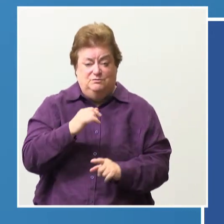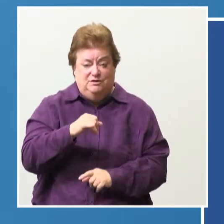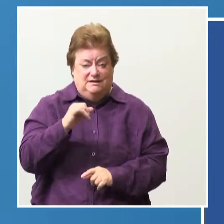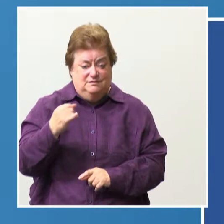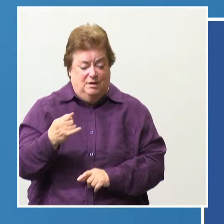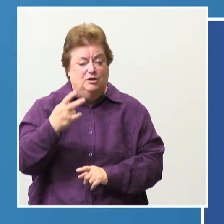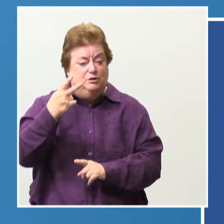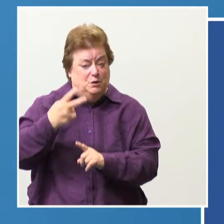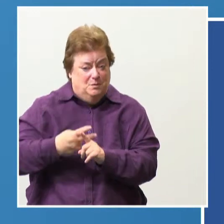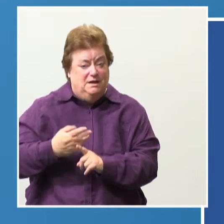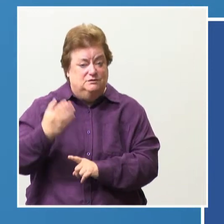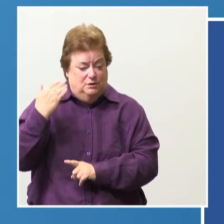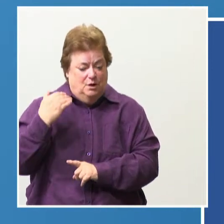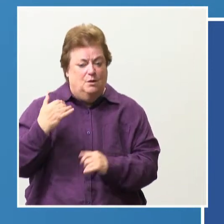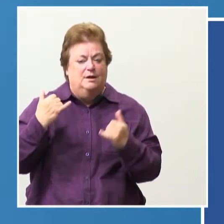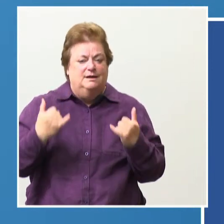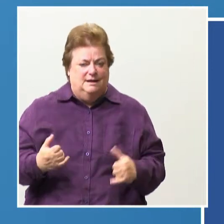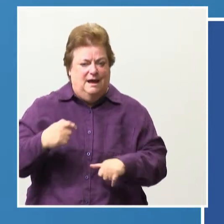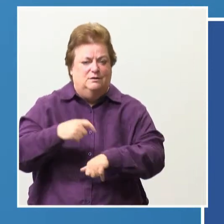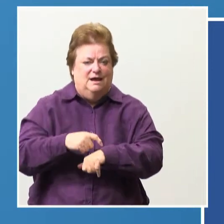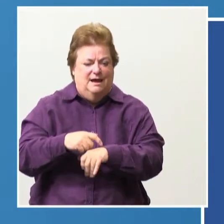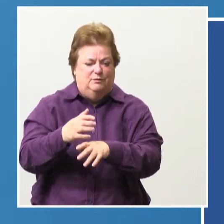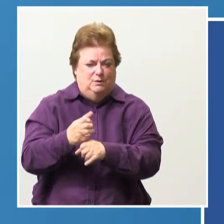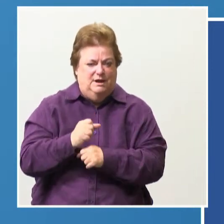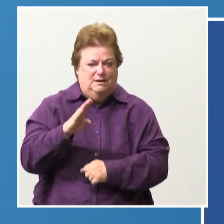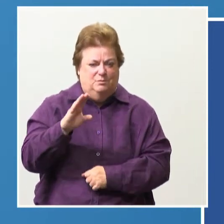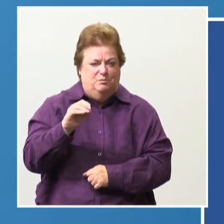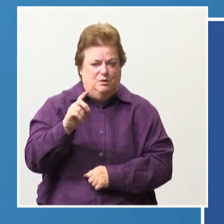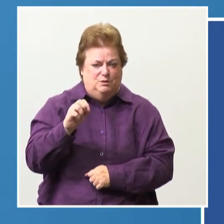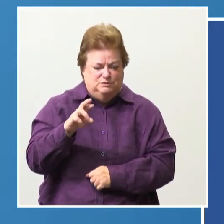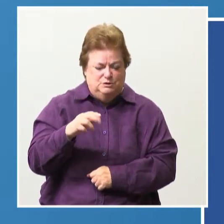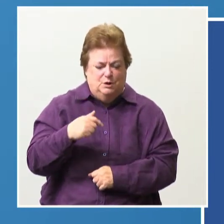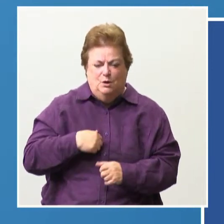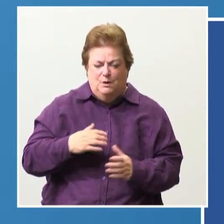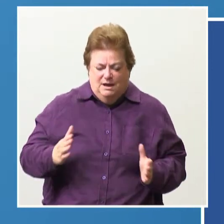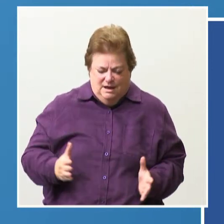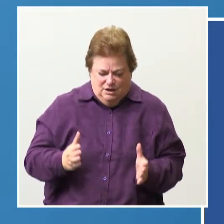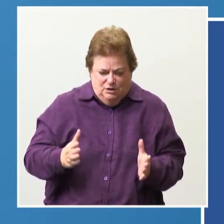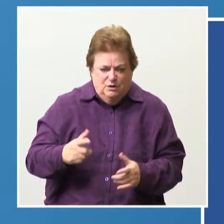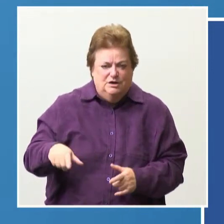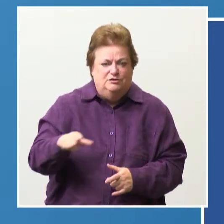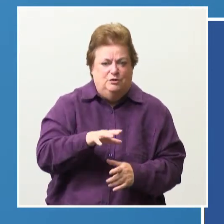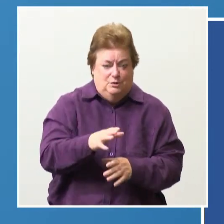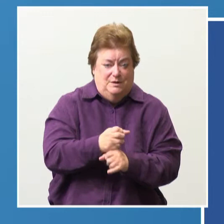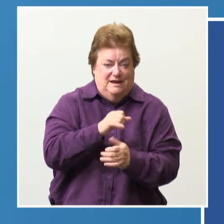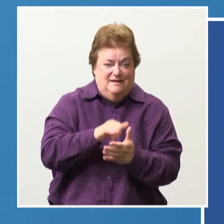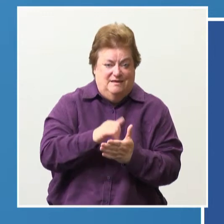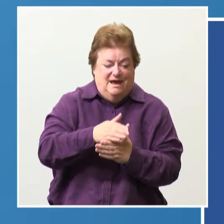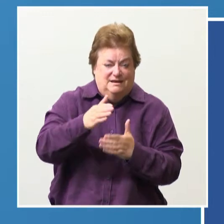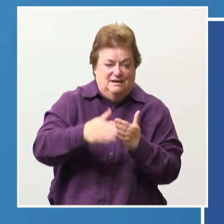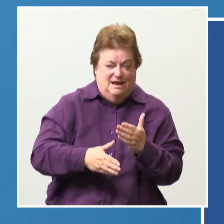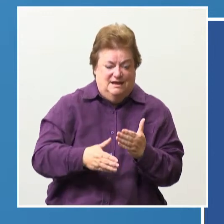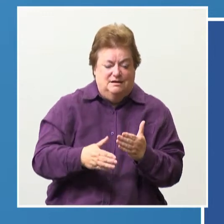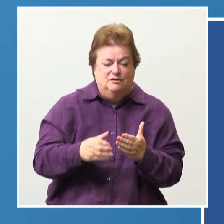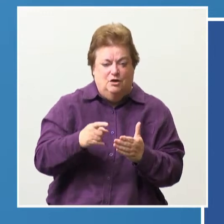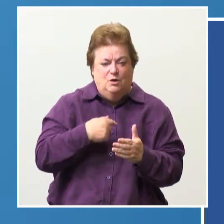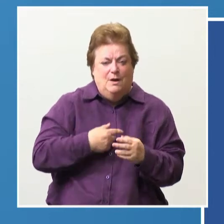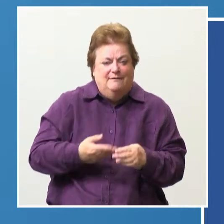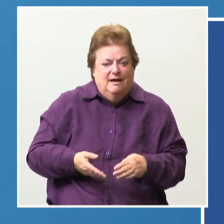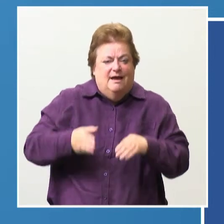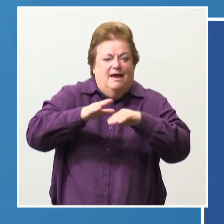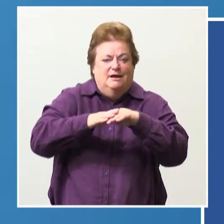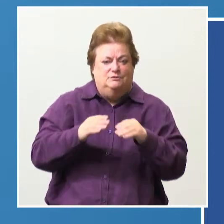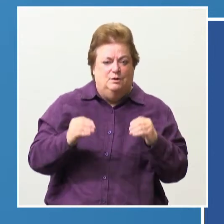least 2 months ago, it's time for a booster, and we really urge you to get it done now so you have that extra layer of